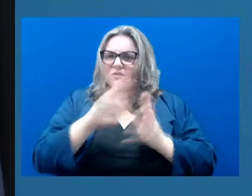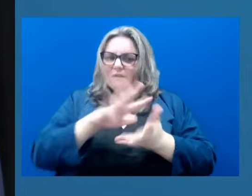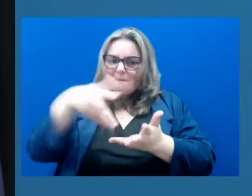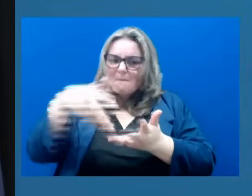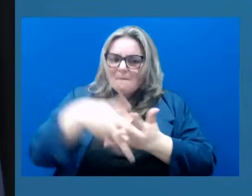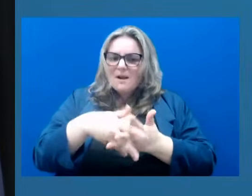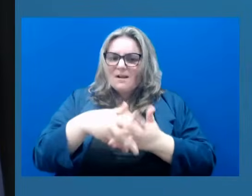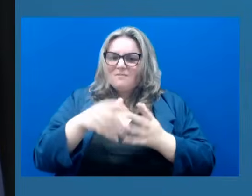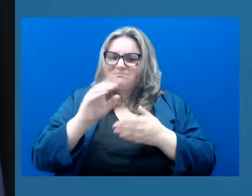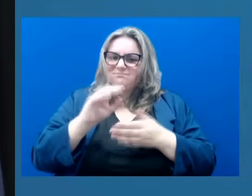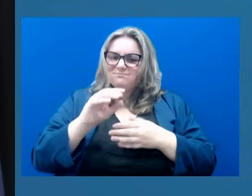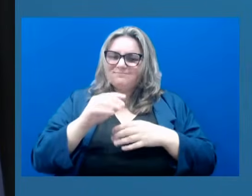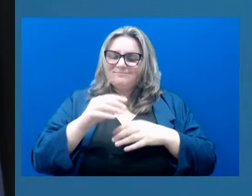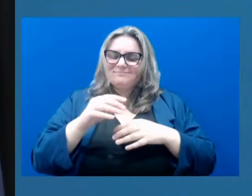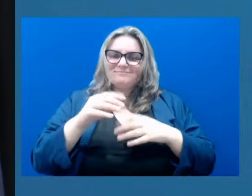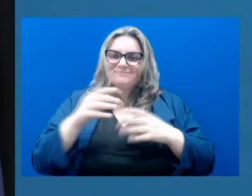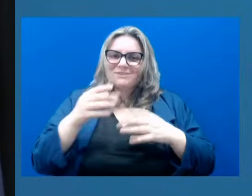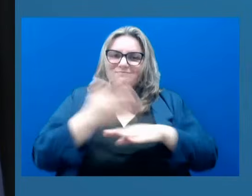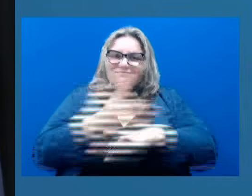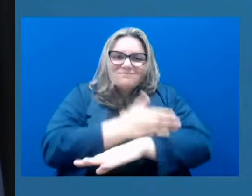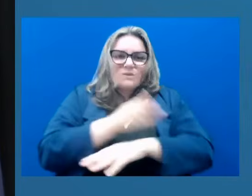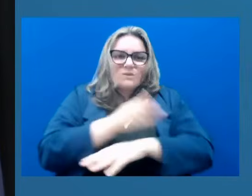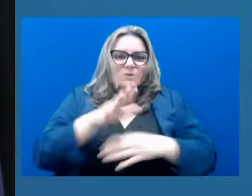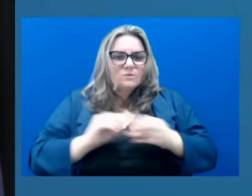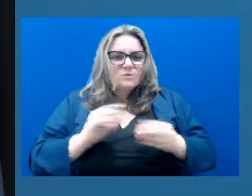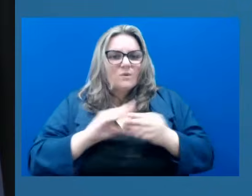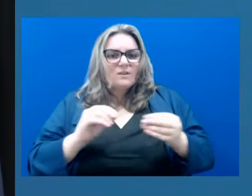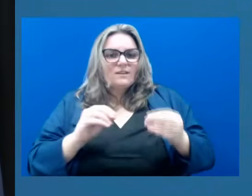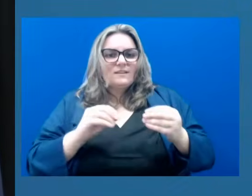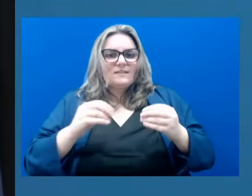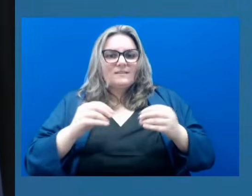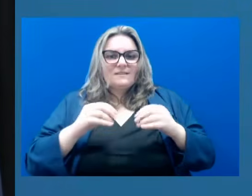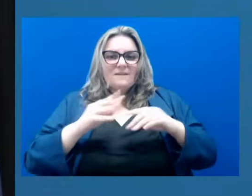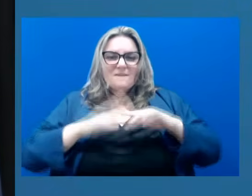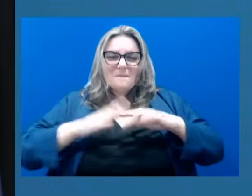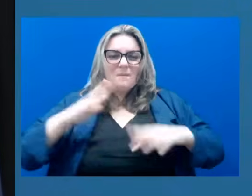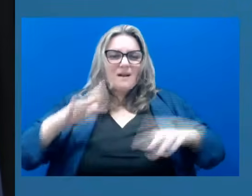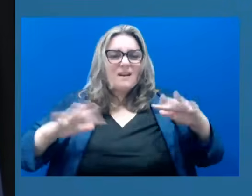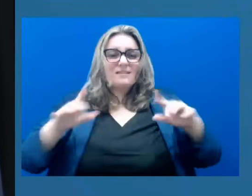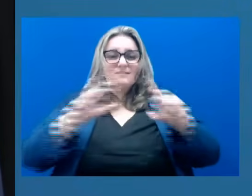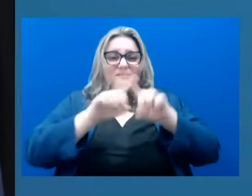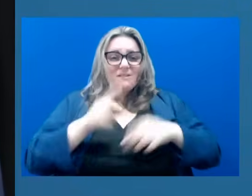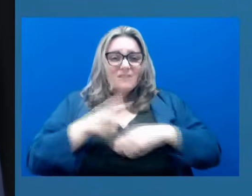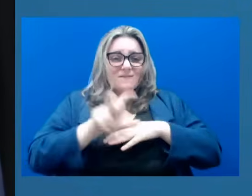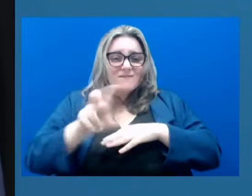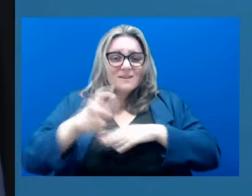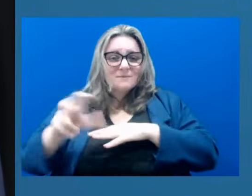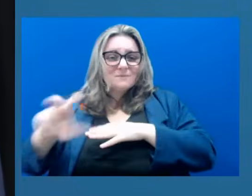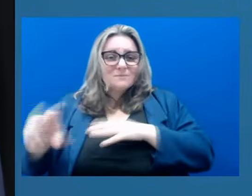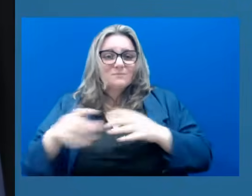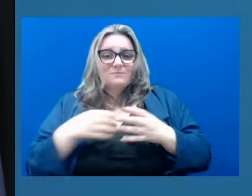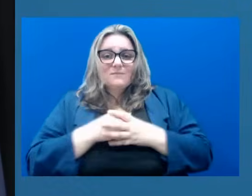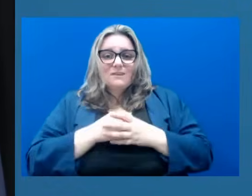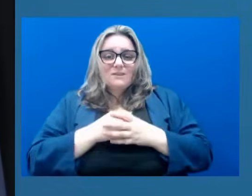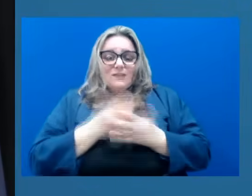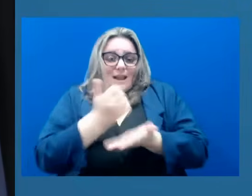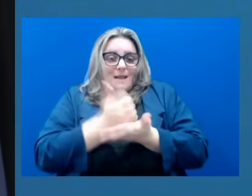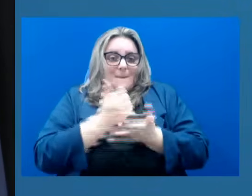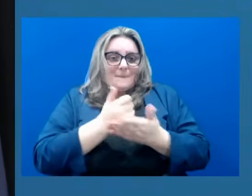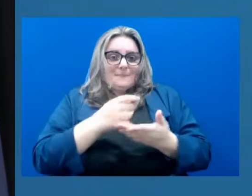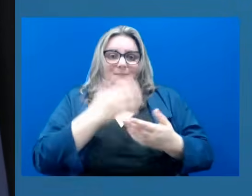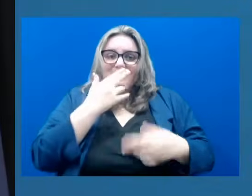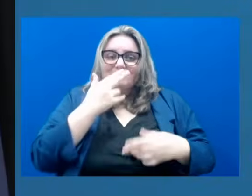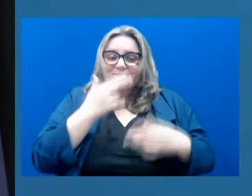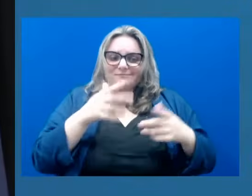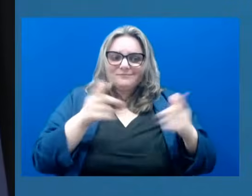in your downtown, the vibrancy and the investments that you've made. You're deploying that to help small businesses on main streets. It's a brilliant strategy.